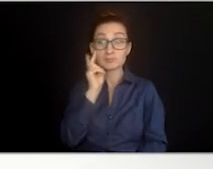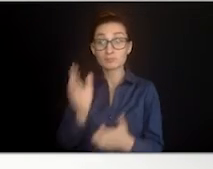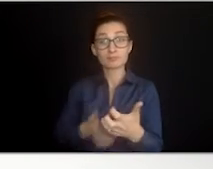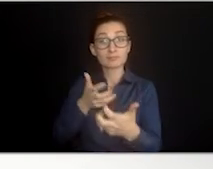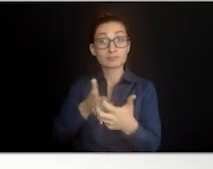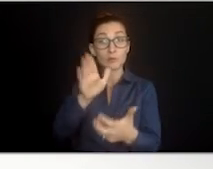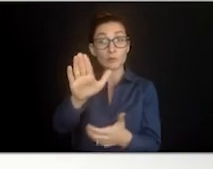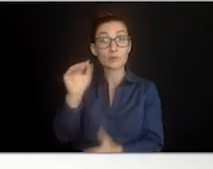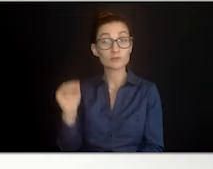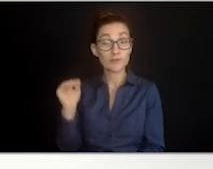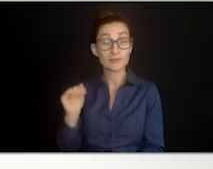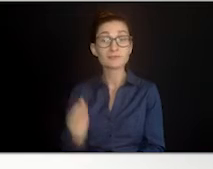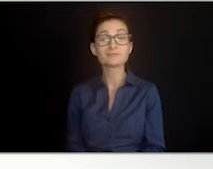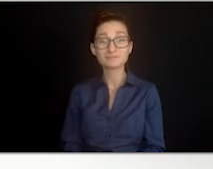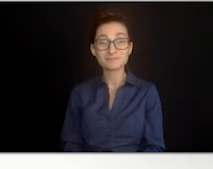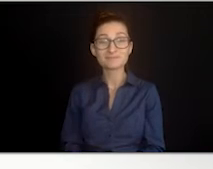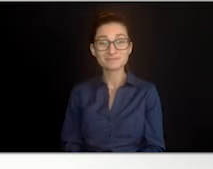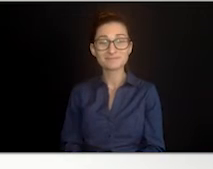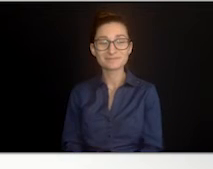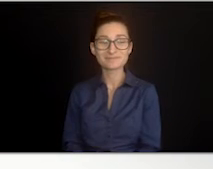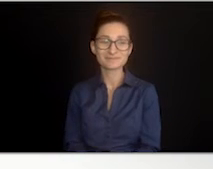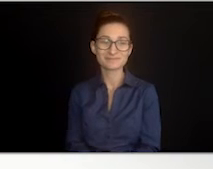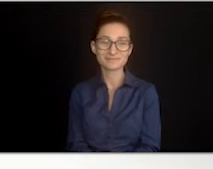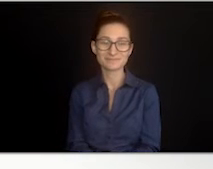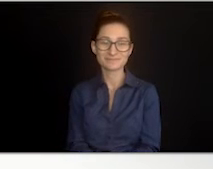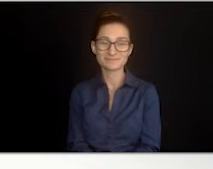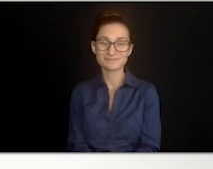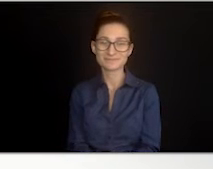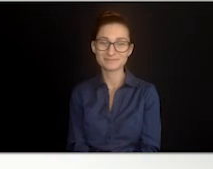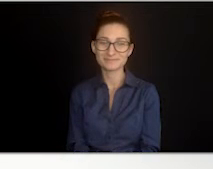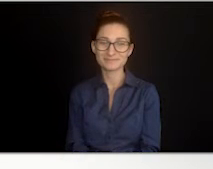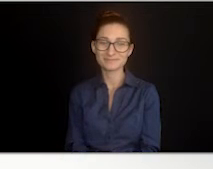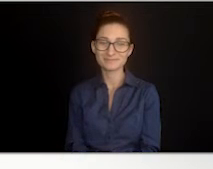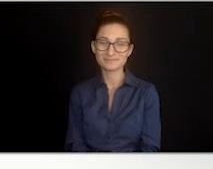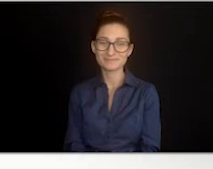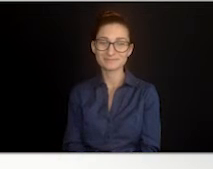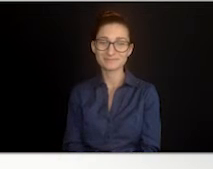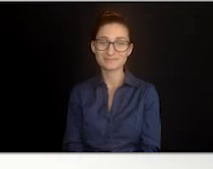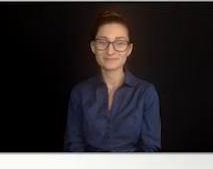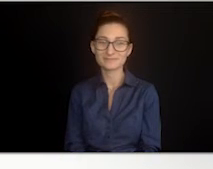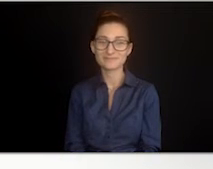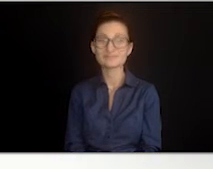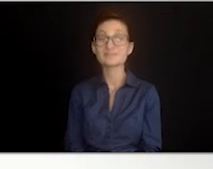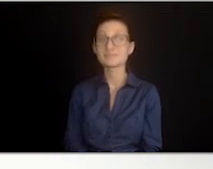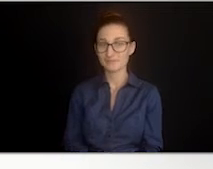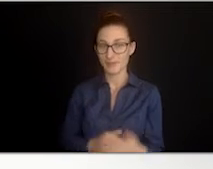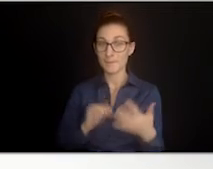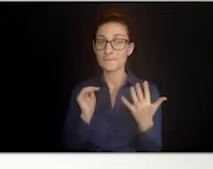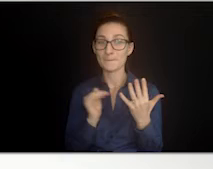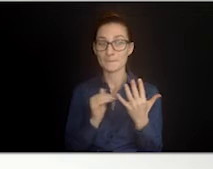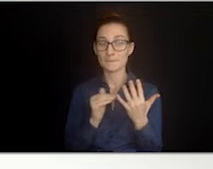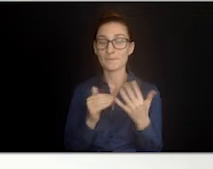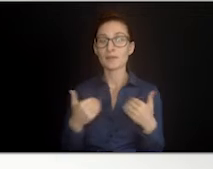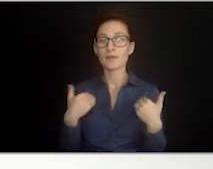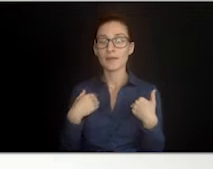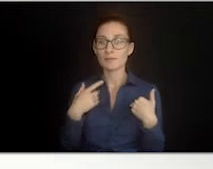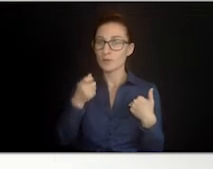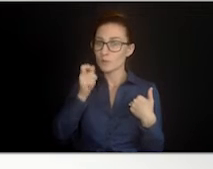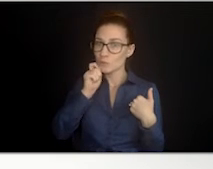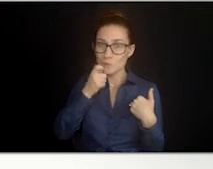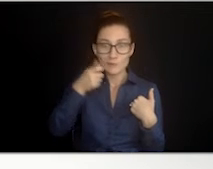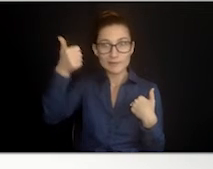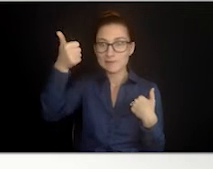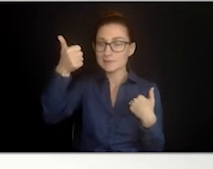that is going to be viable for your child to use. And then we have the coolest